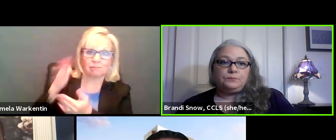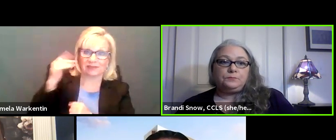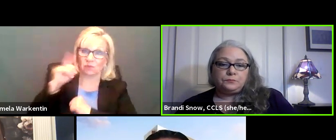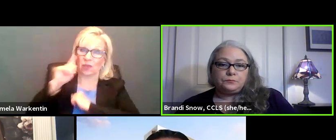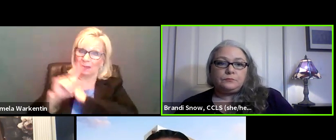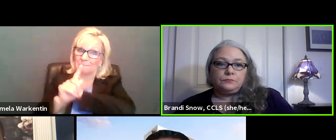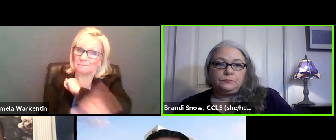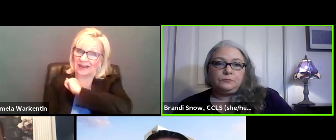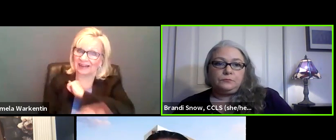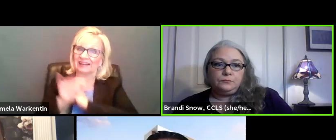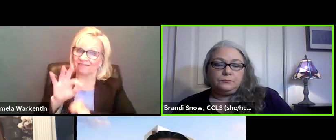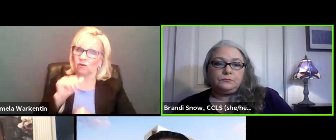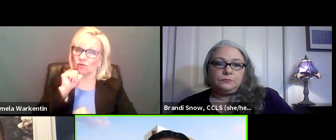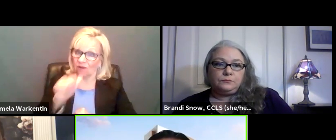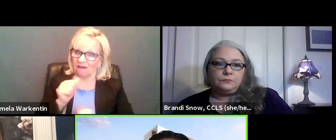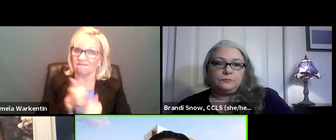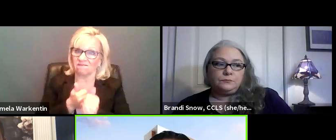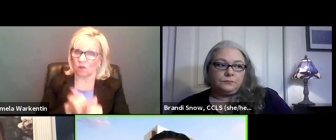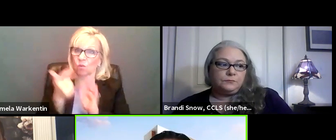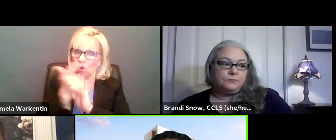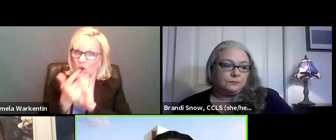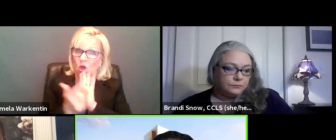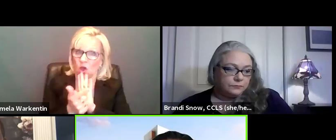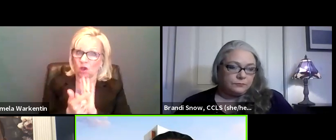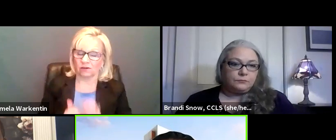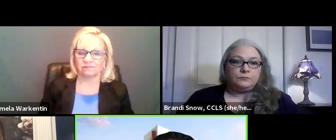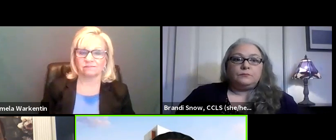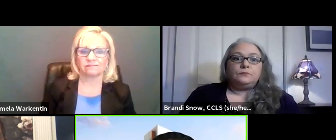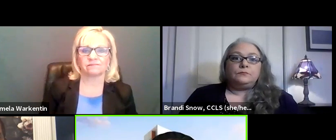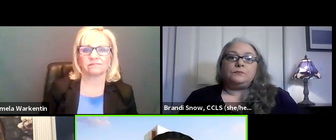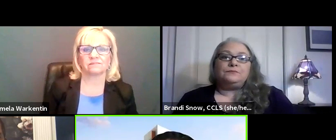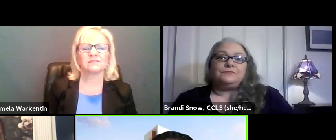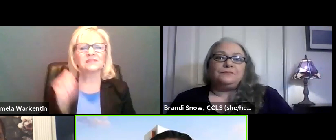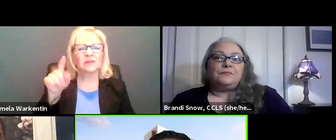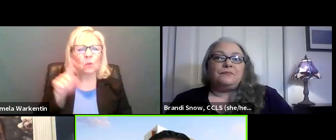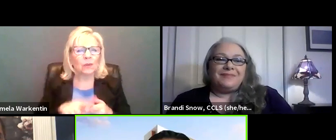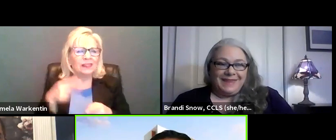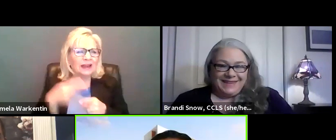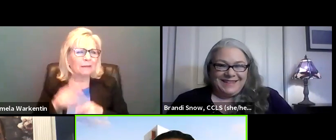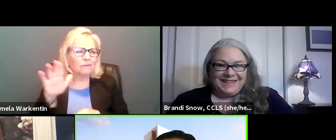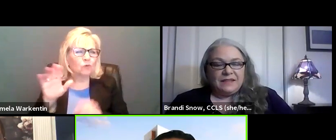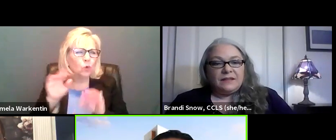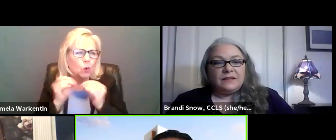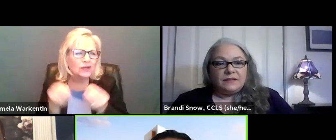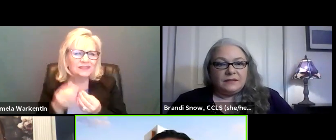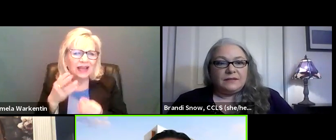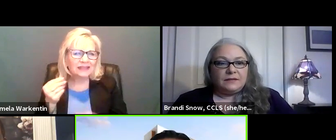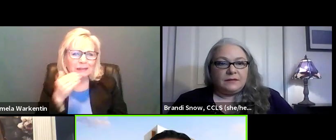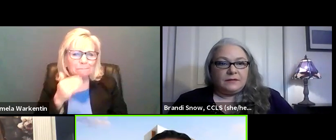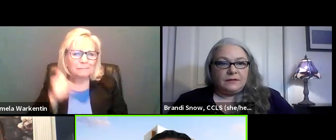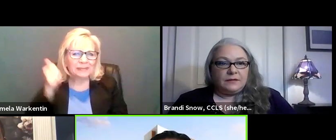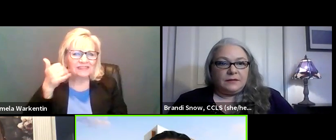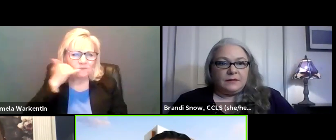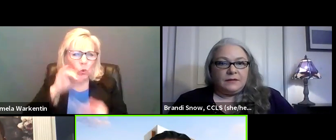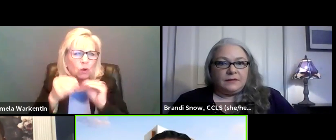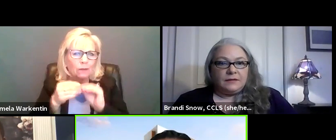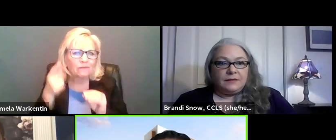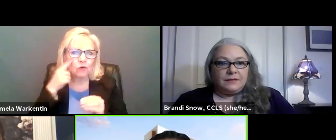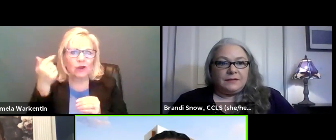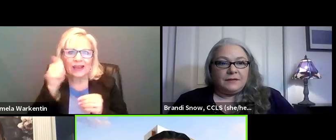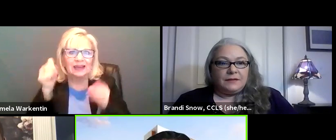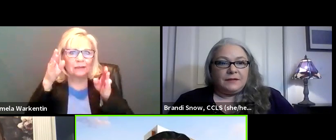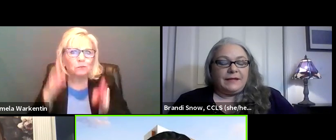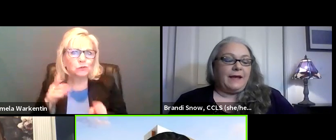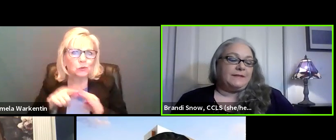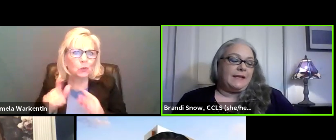law. Great. What's the name of your organization again? And what is the best number for anybody who needs help to